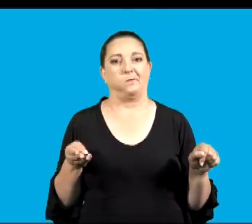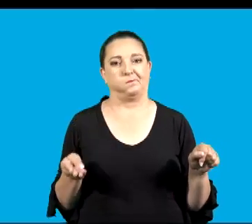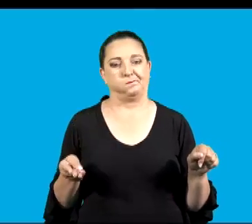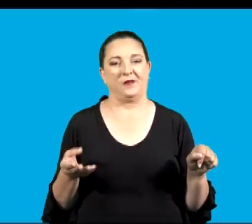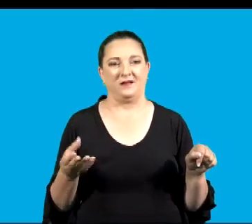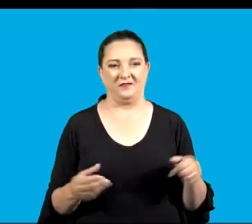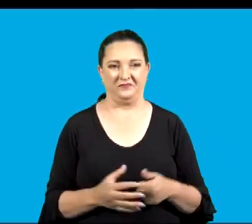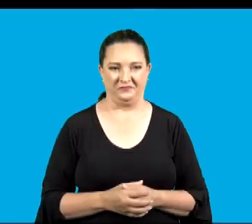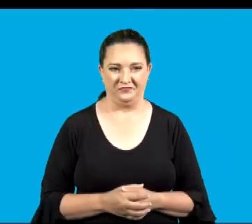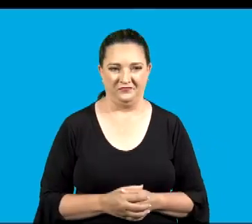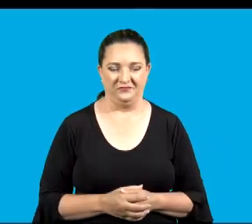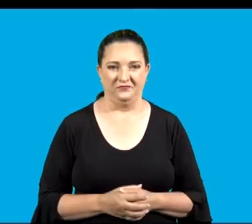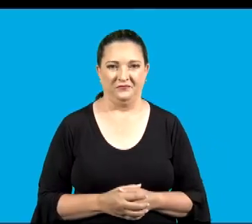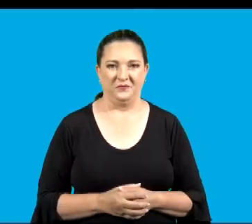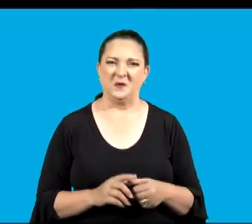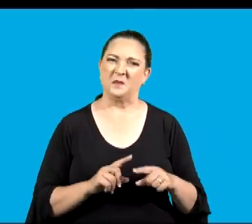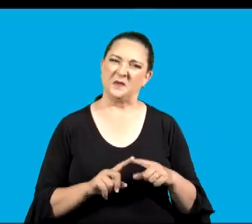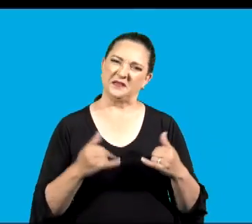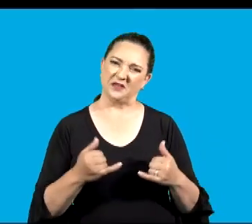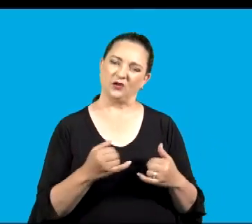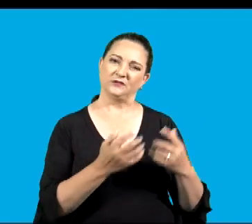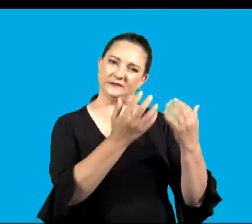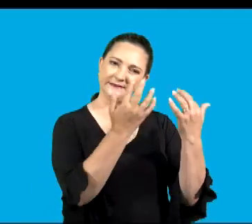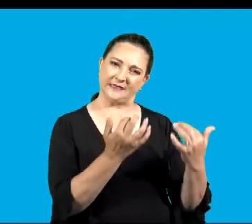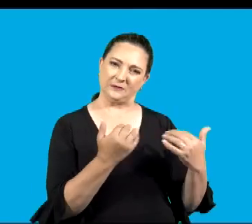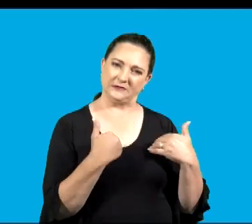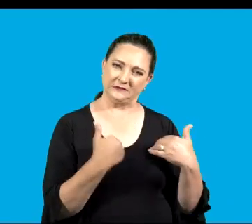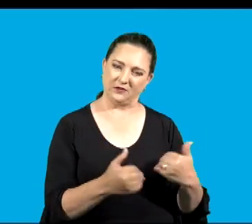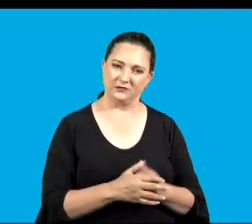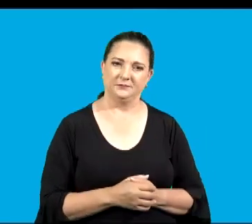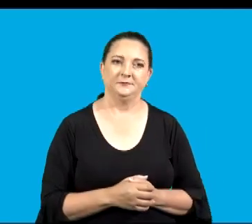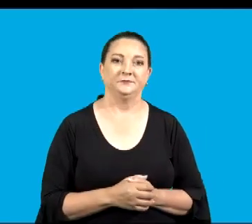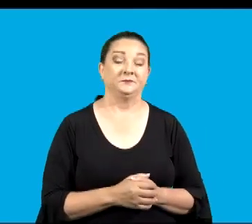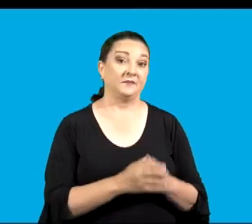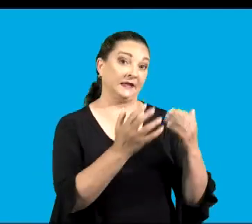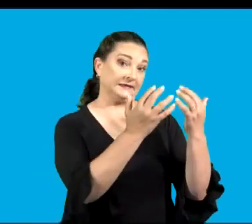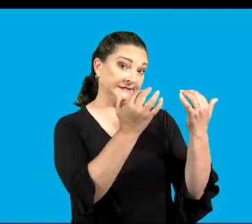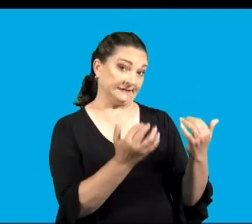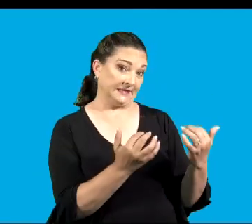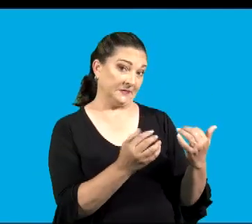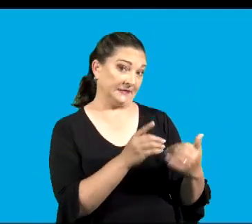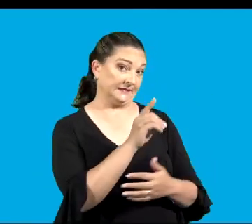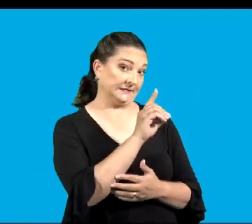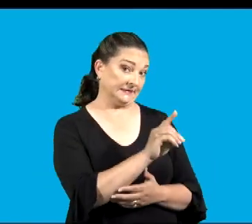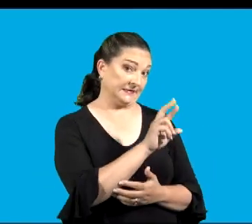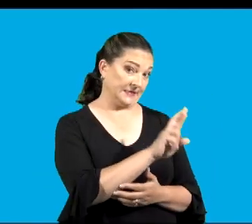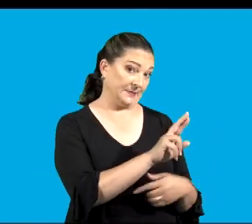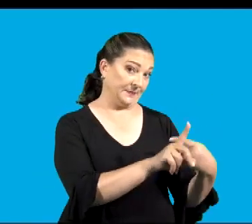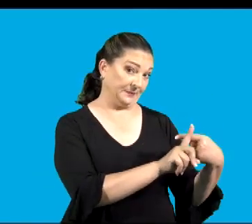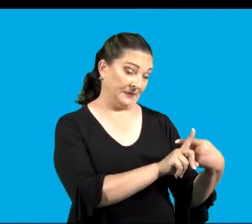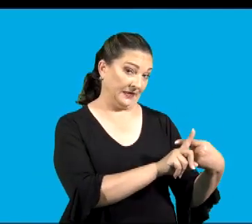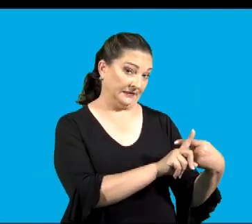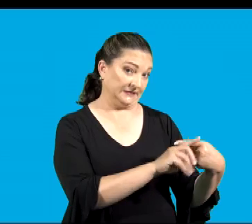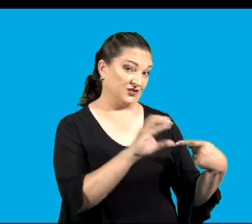Okay, let us begin first on the statement. We understand that on the statement, the debit is a plus,